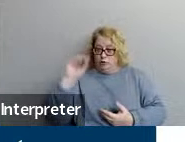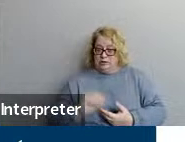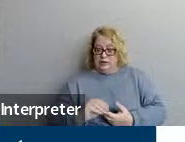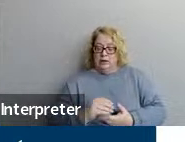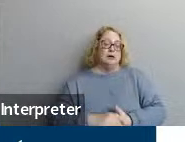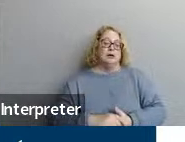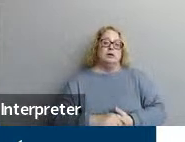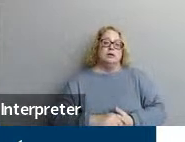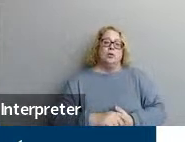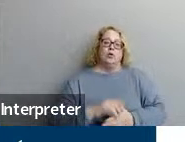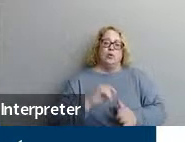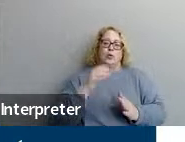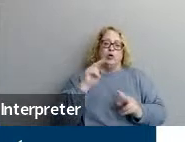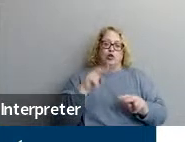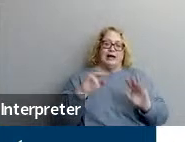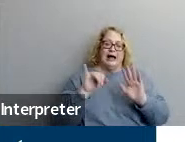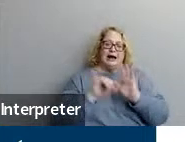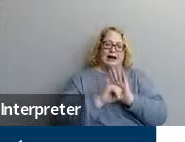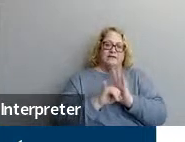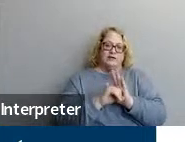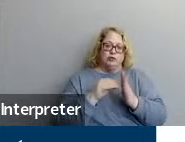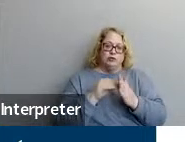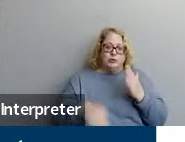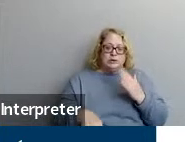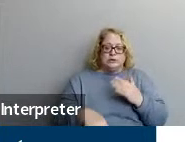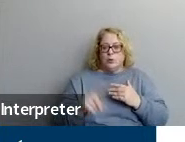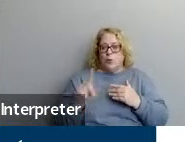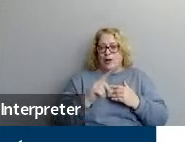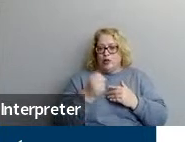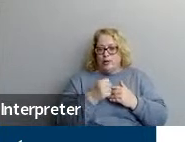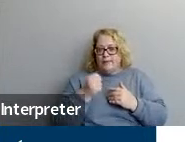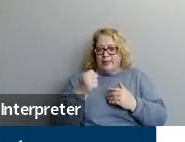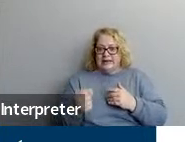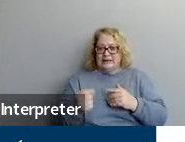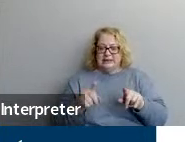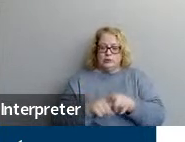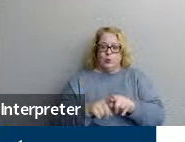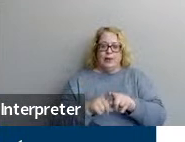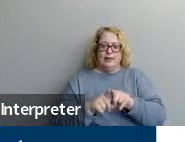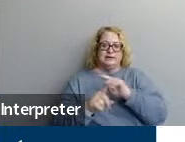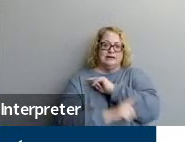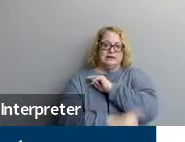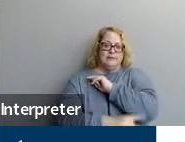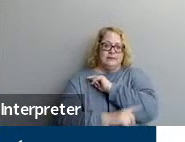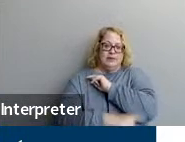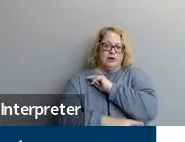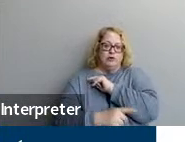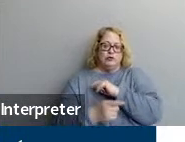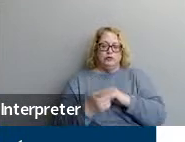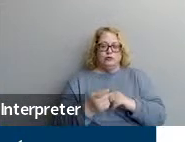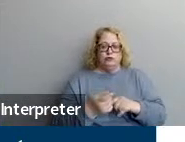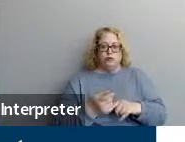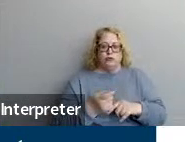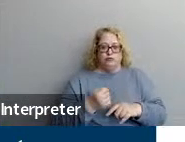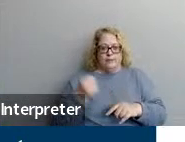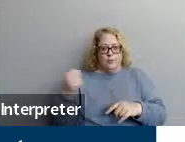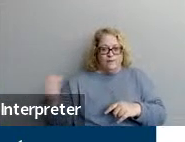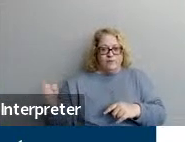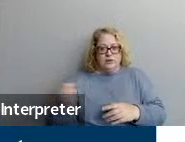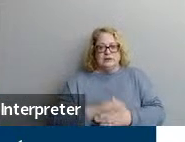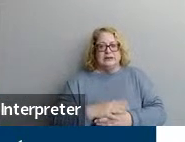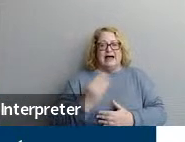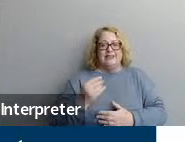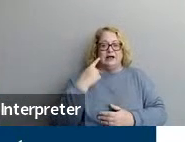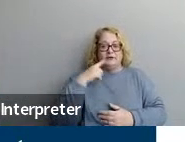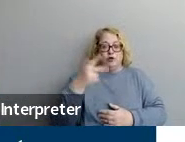We're looking at the identification of students, where students are placed, as well as discipline removals. And this again is for